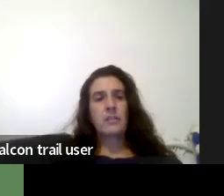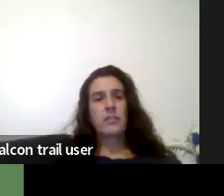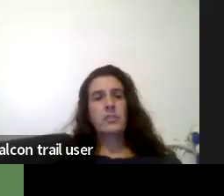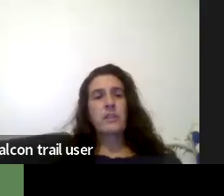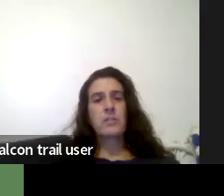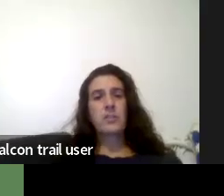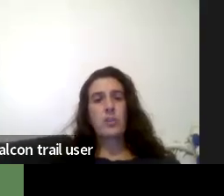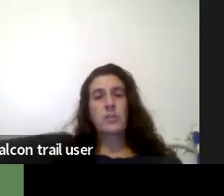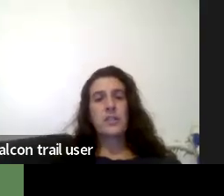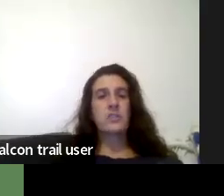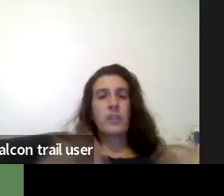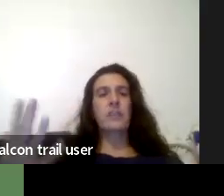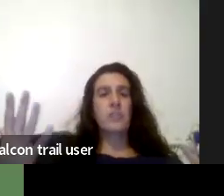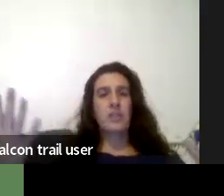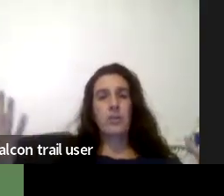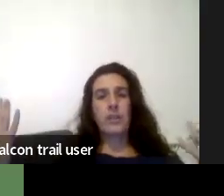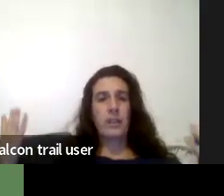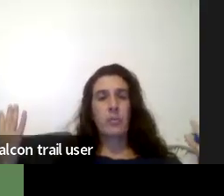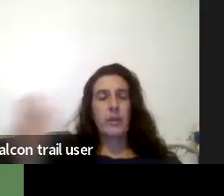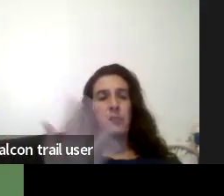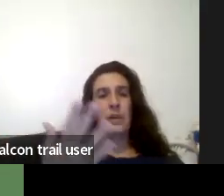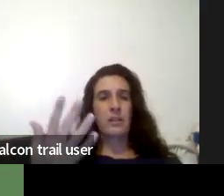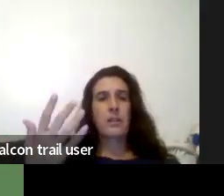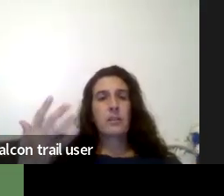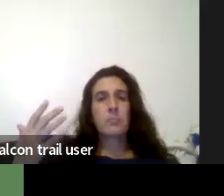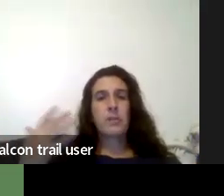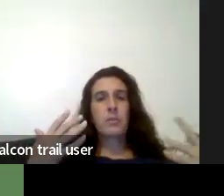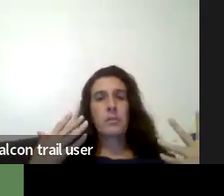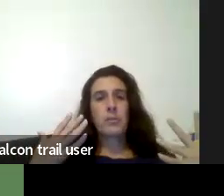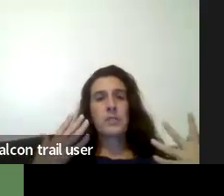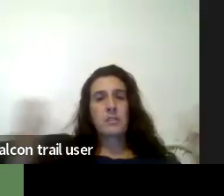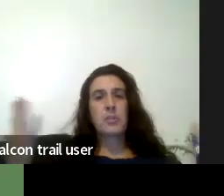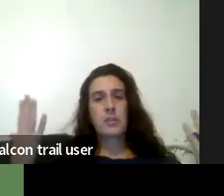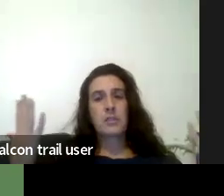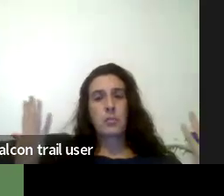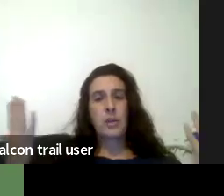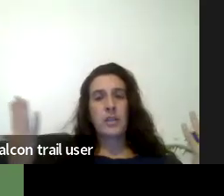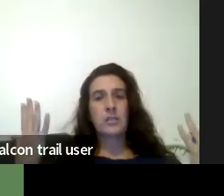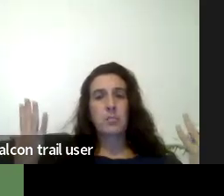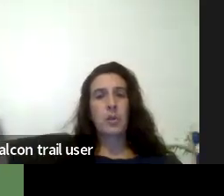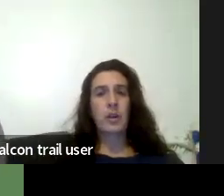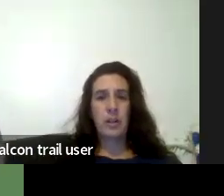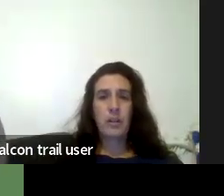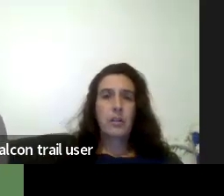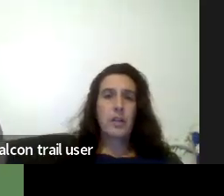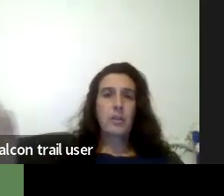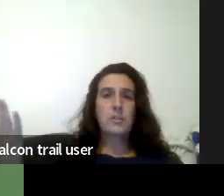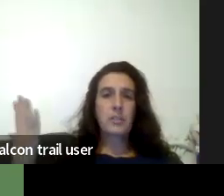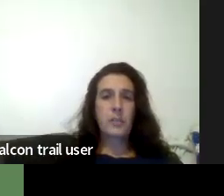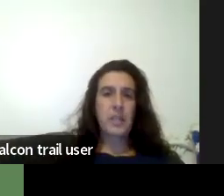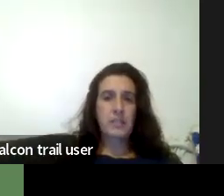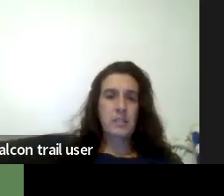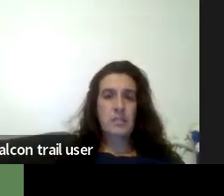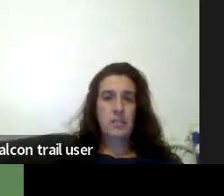like, you know, there's trails in your community. It's great. You can go there every week, but people with disabilities still want to explore and